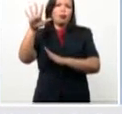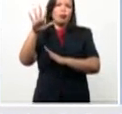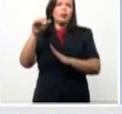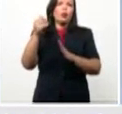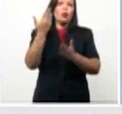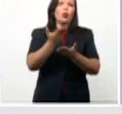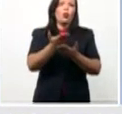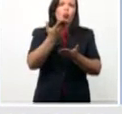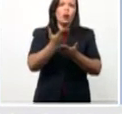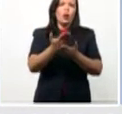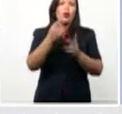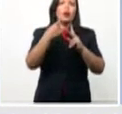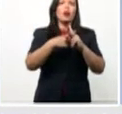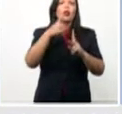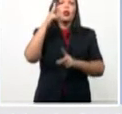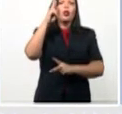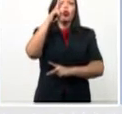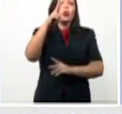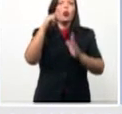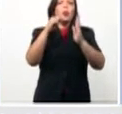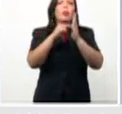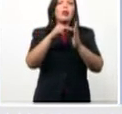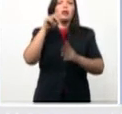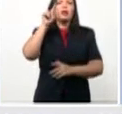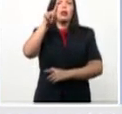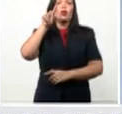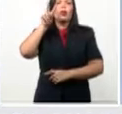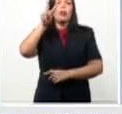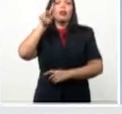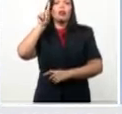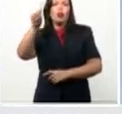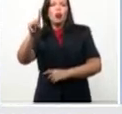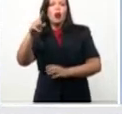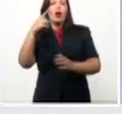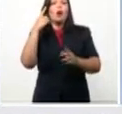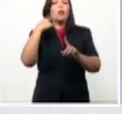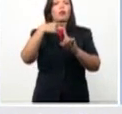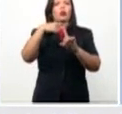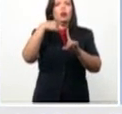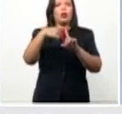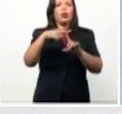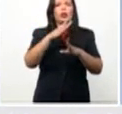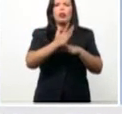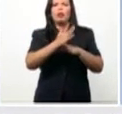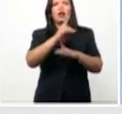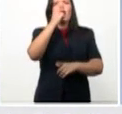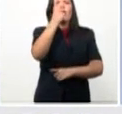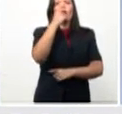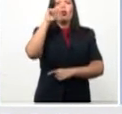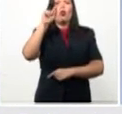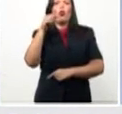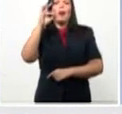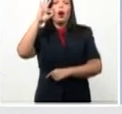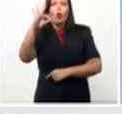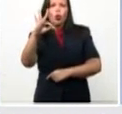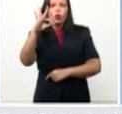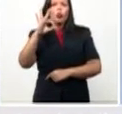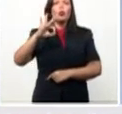118,488 samples studied, analyzed for the detection of COVID-19, and of them,